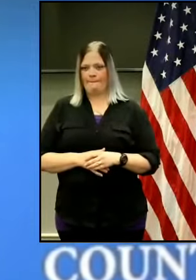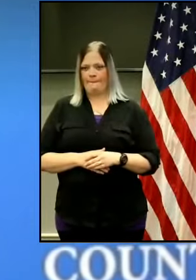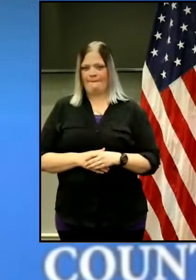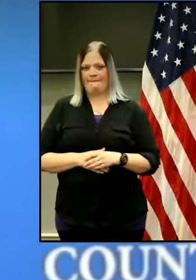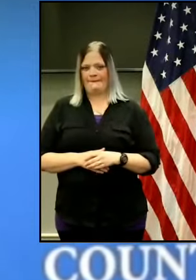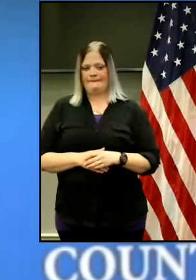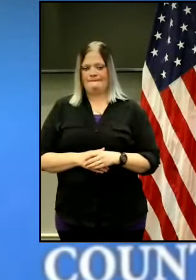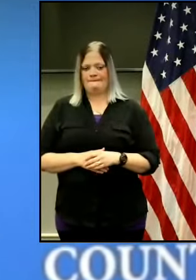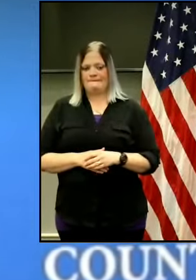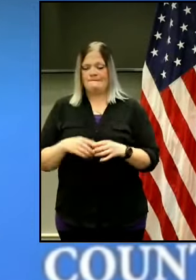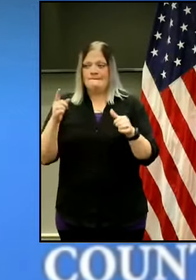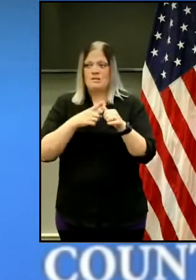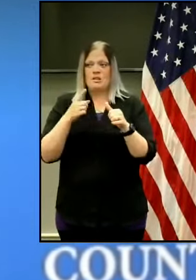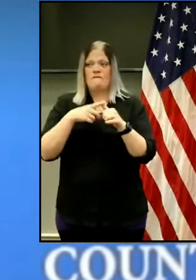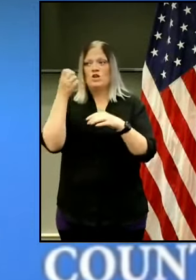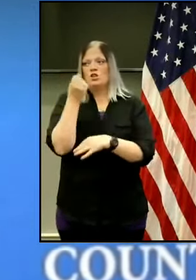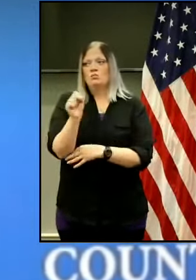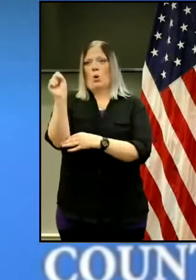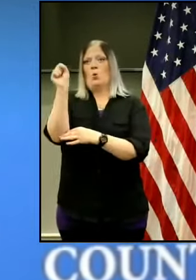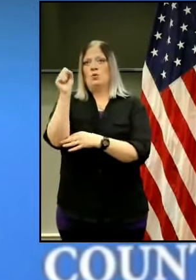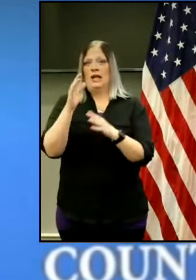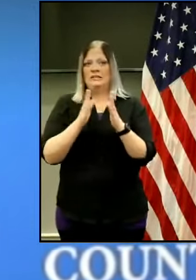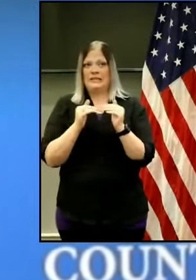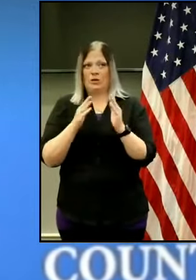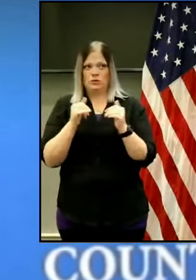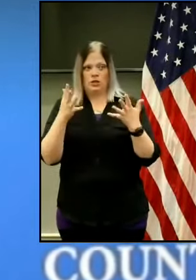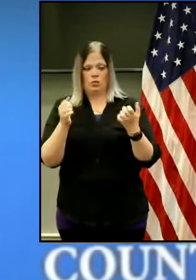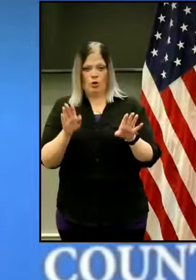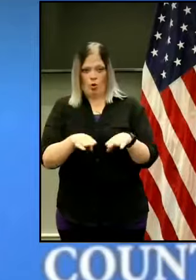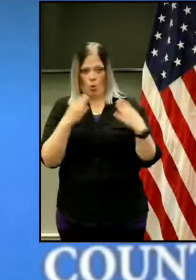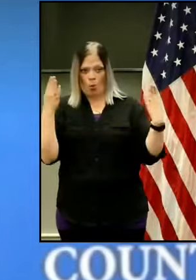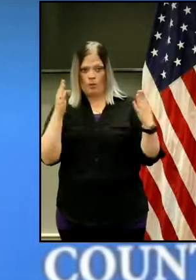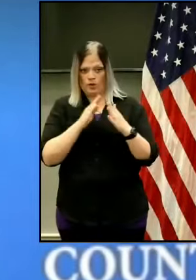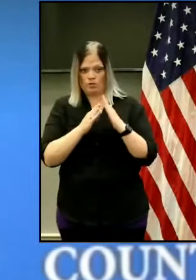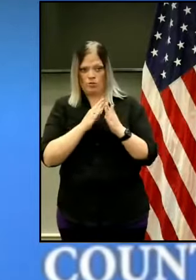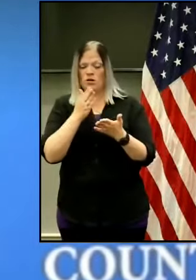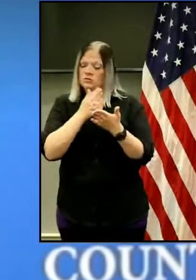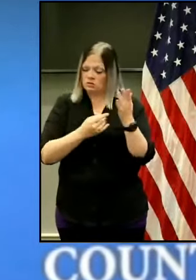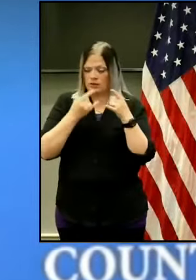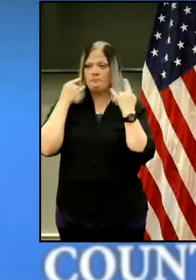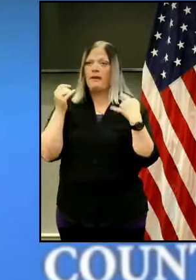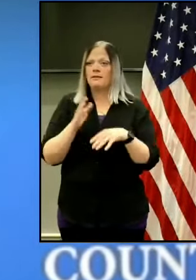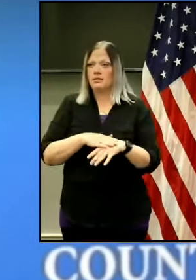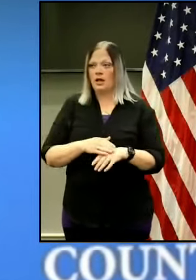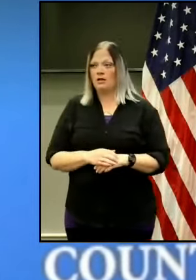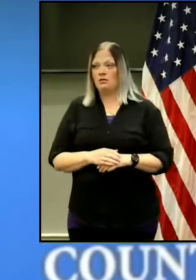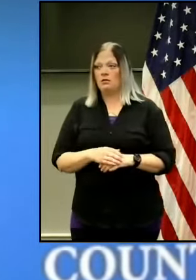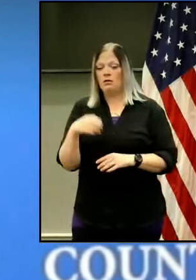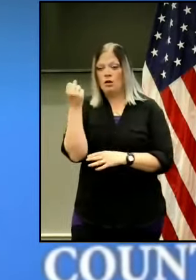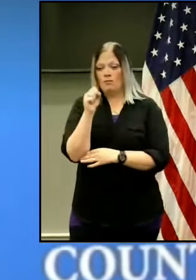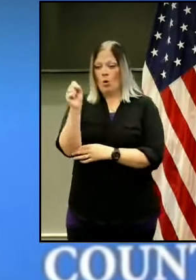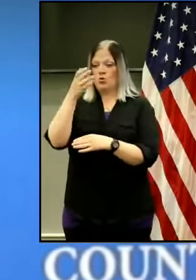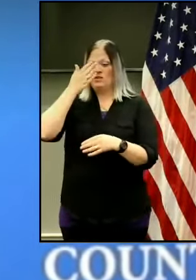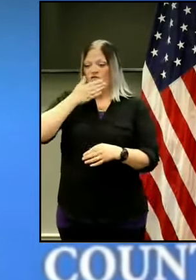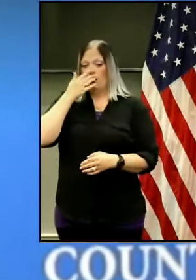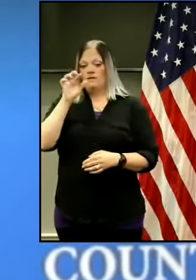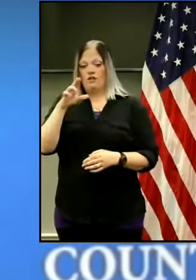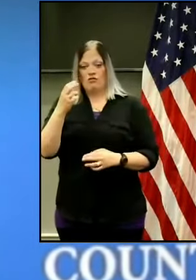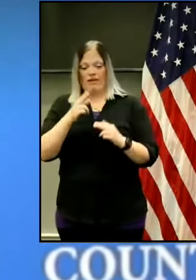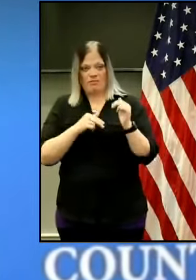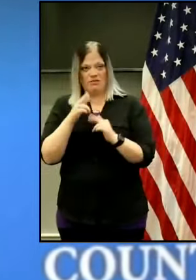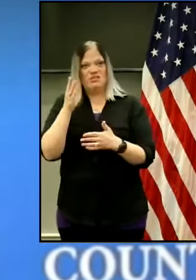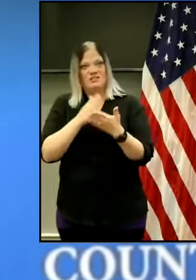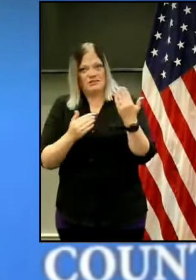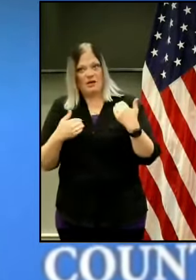even in the first protest downtown by those who wanted to reopen the community, some of them had masks on. The protest in front of the Rath building, some of them